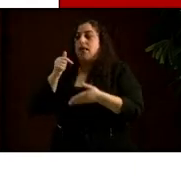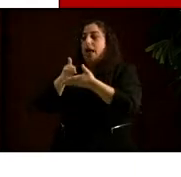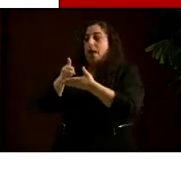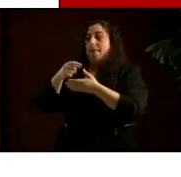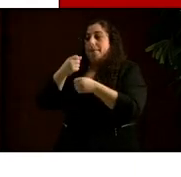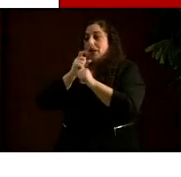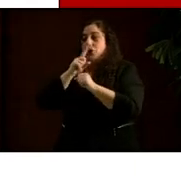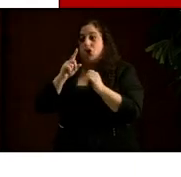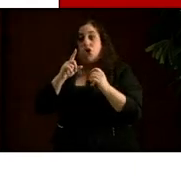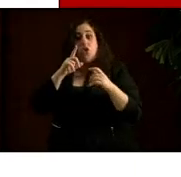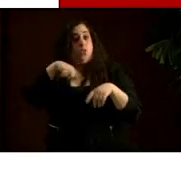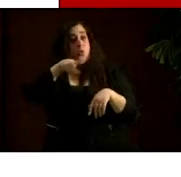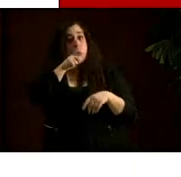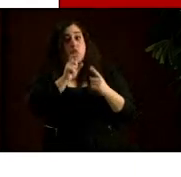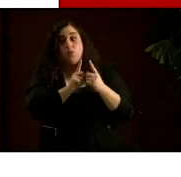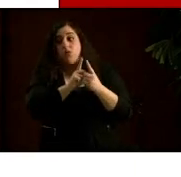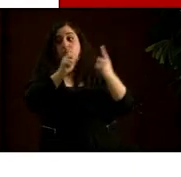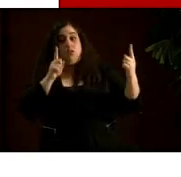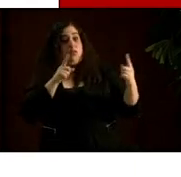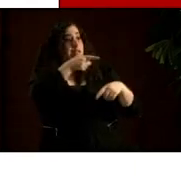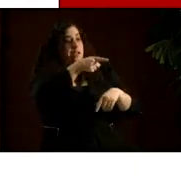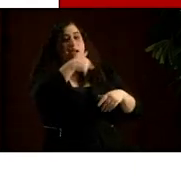students throughout the pandemic.